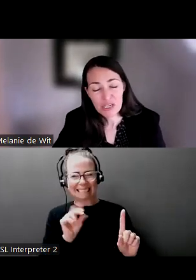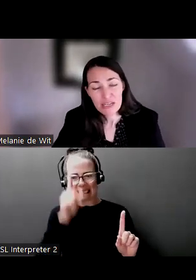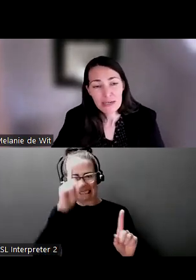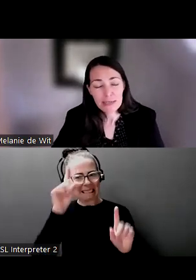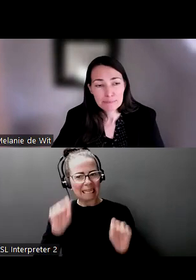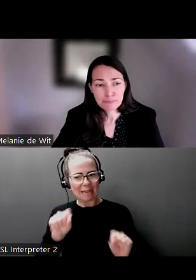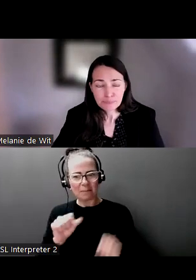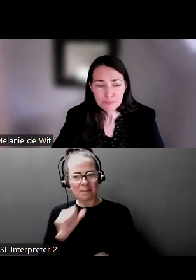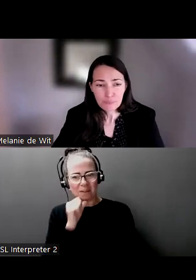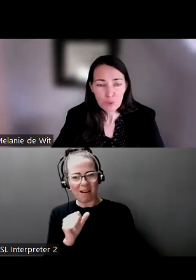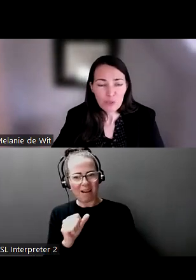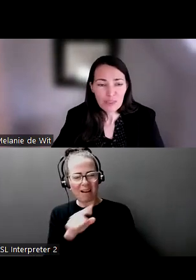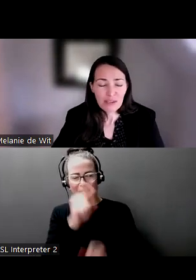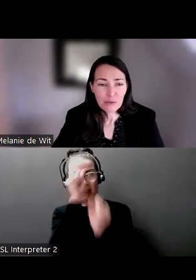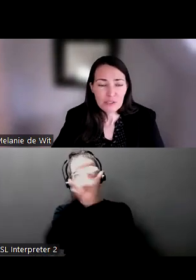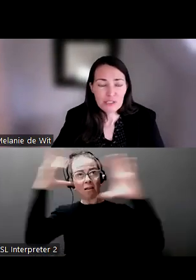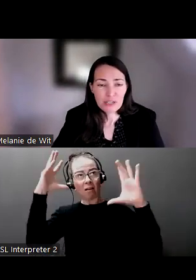without